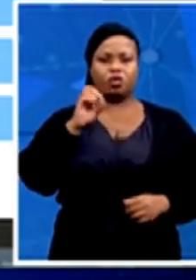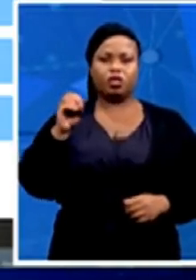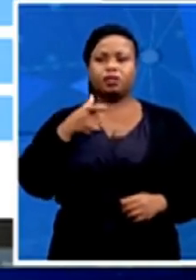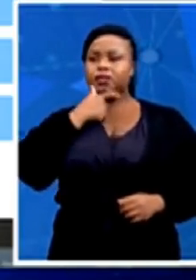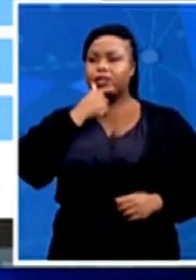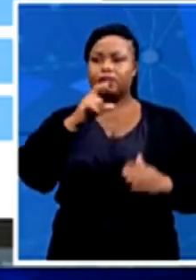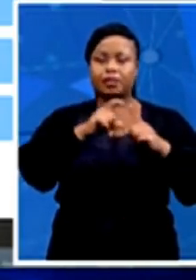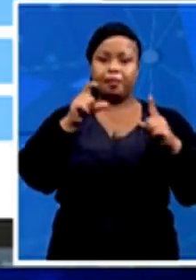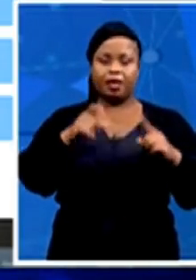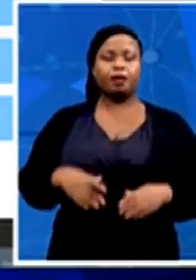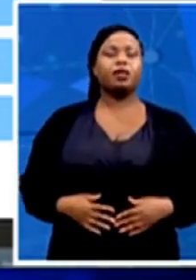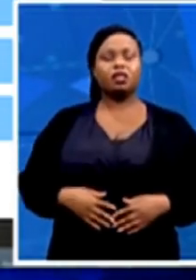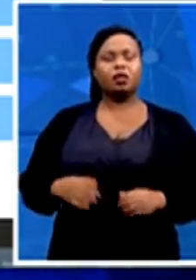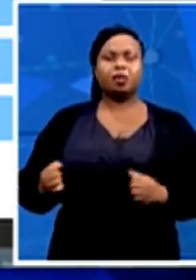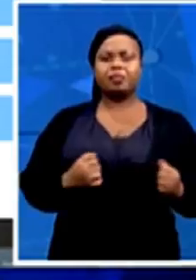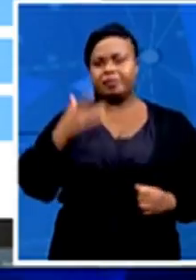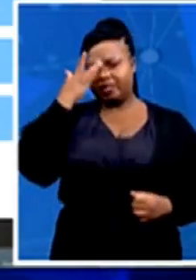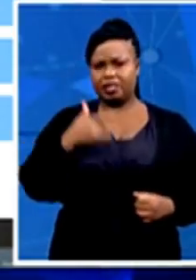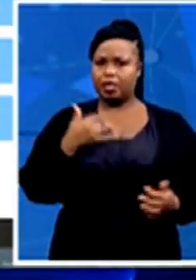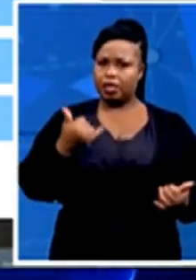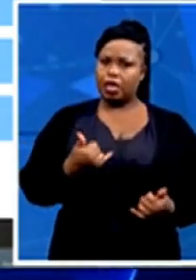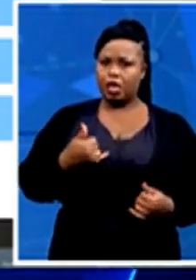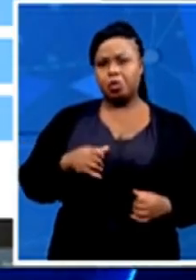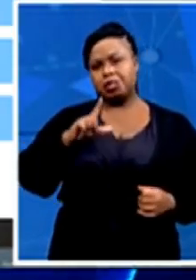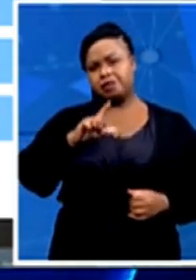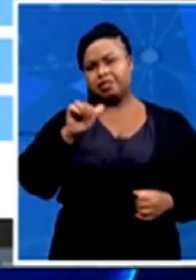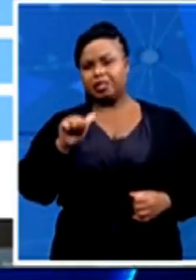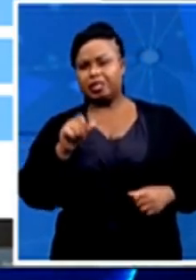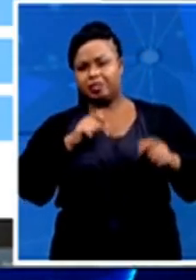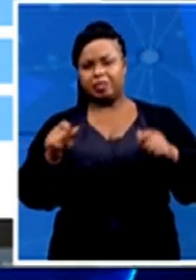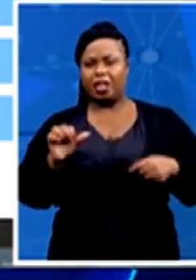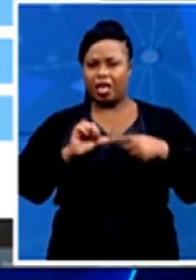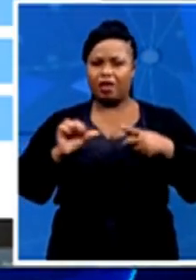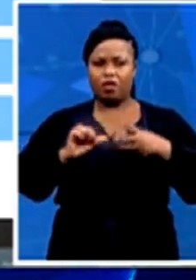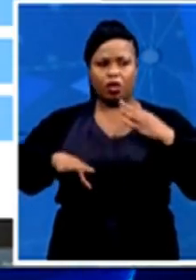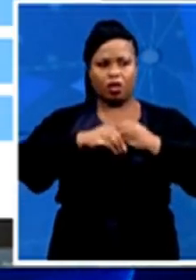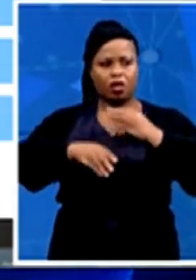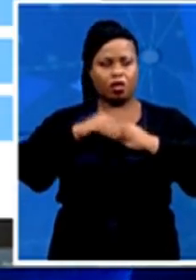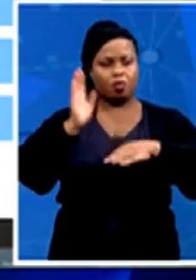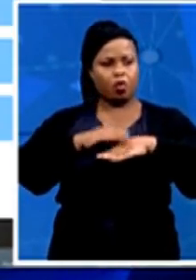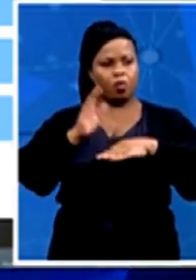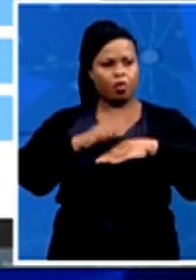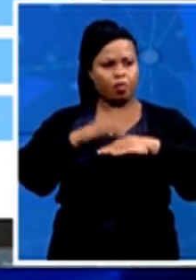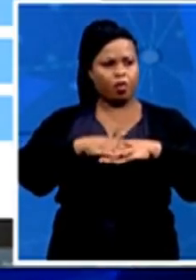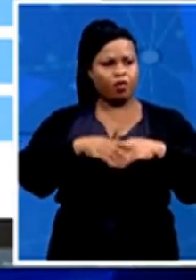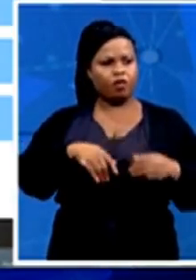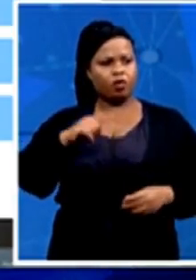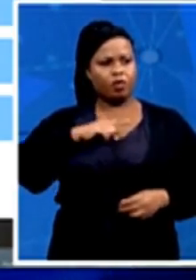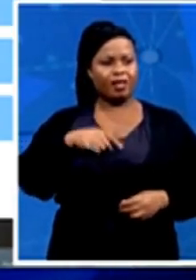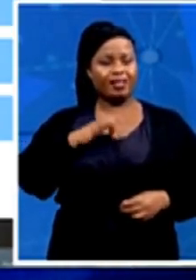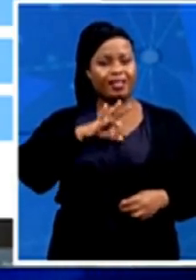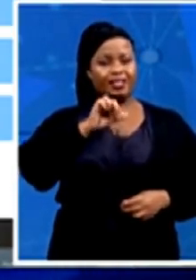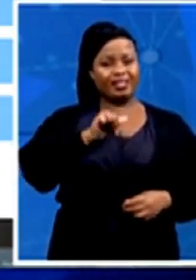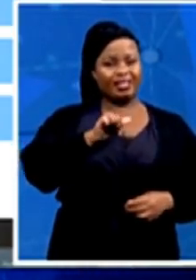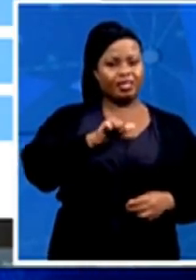we're peaking at about 76 cases per week compared to 136 in the first wave and 199 per week at the peak